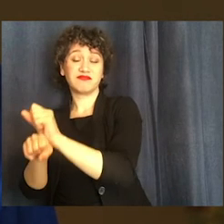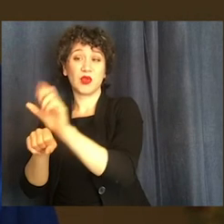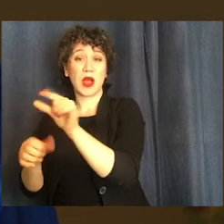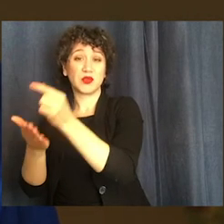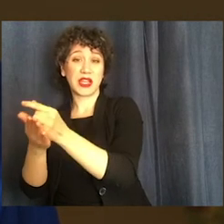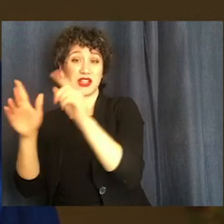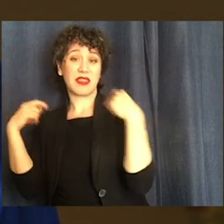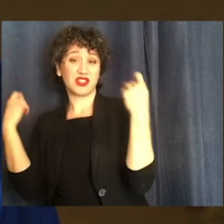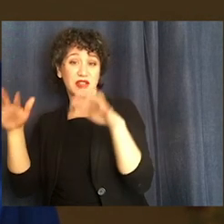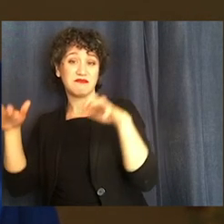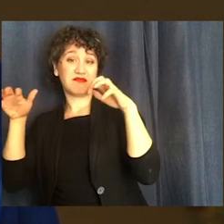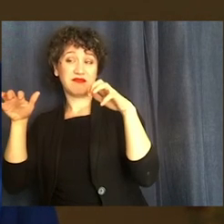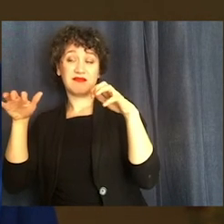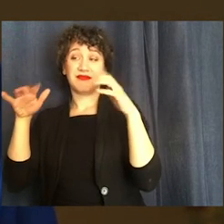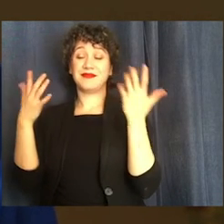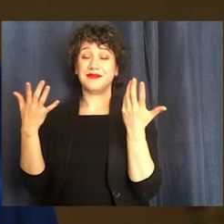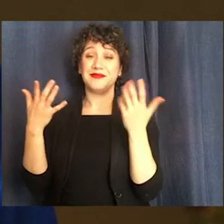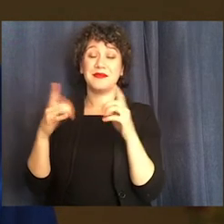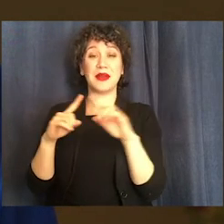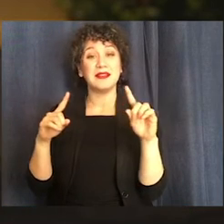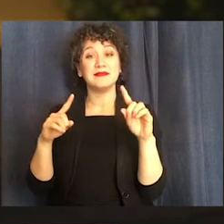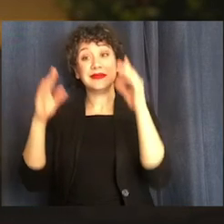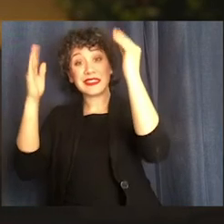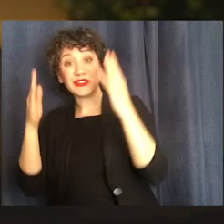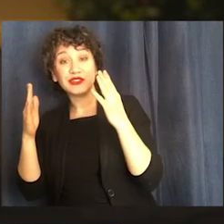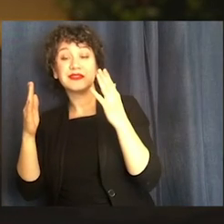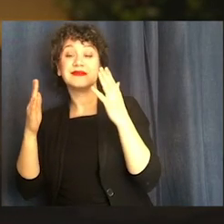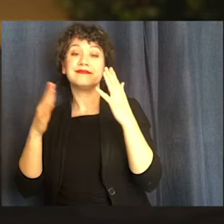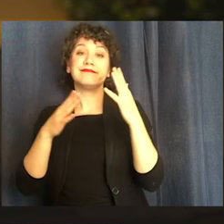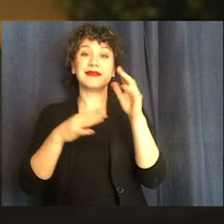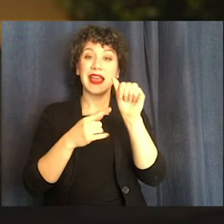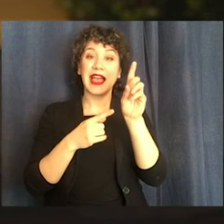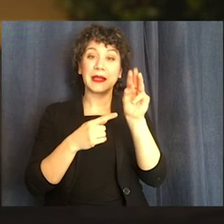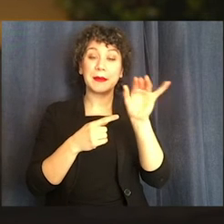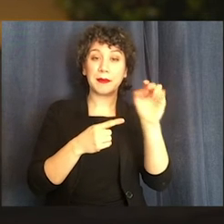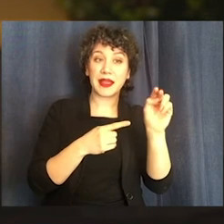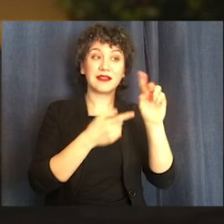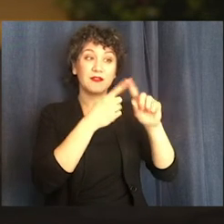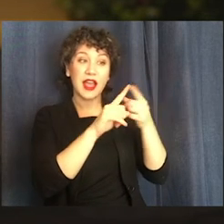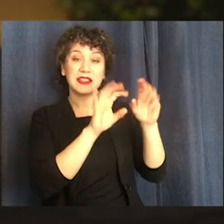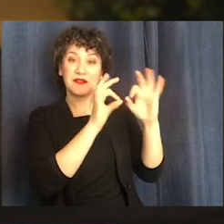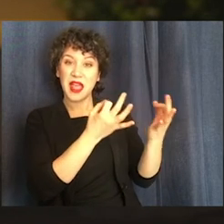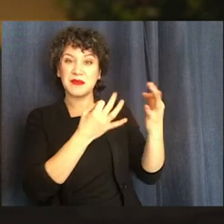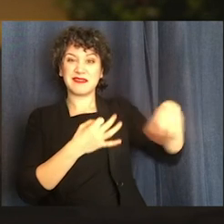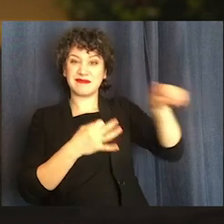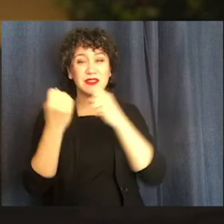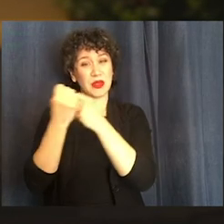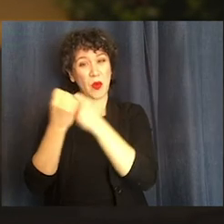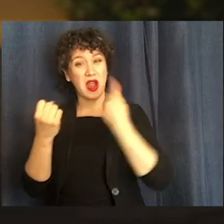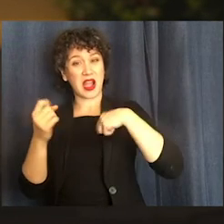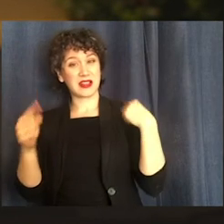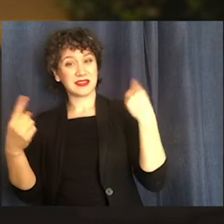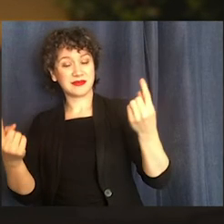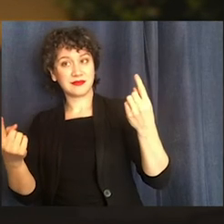supported us, we still get to celebrate, albeit from a distance. I'd also like to thank my fellow seniors. High school has been a journey for all of